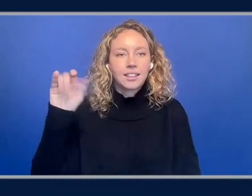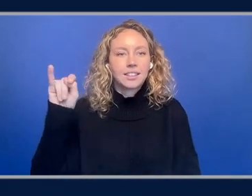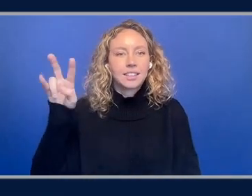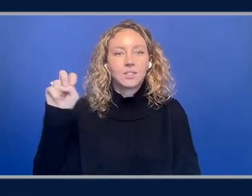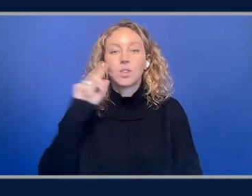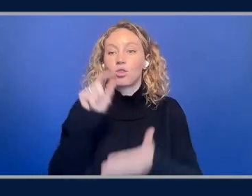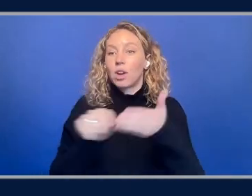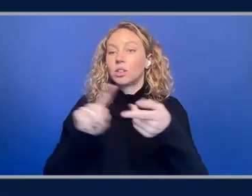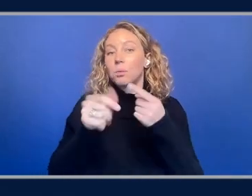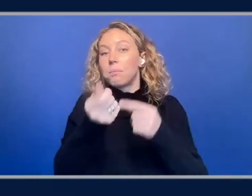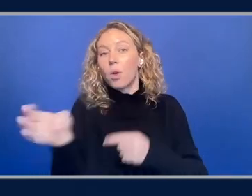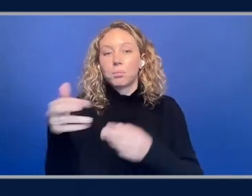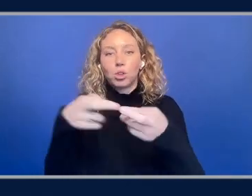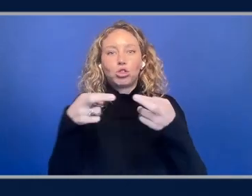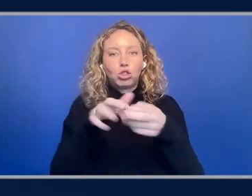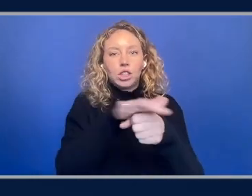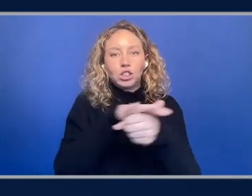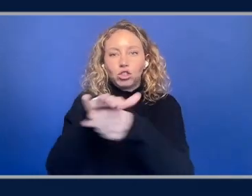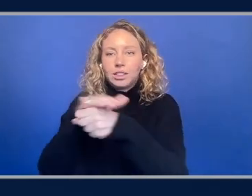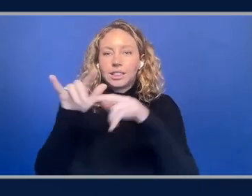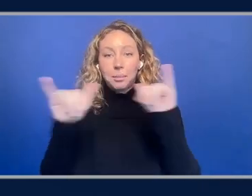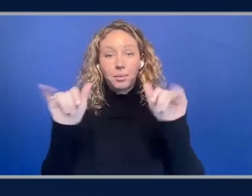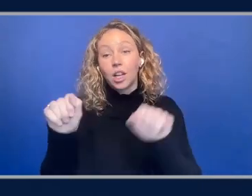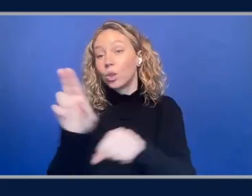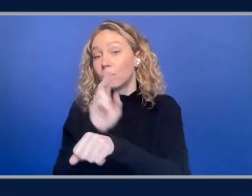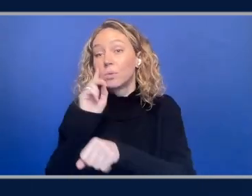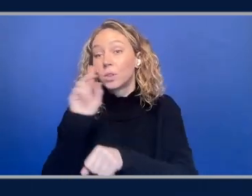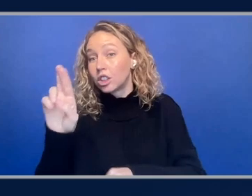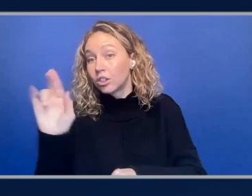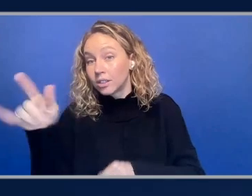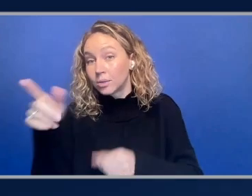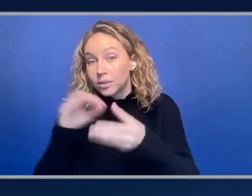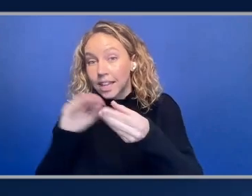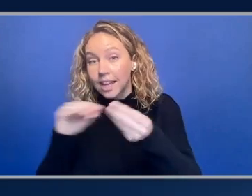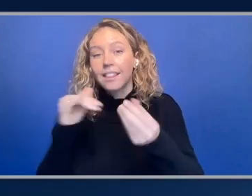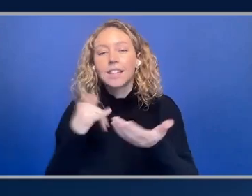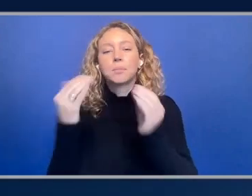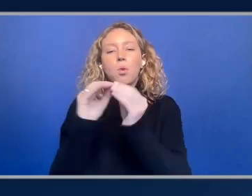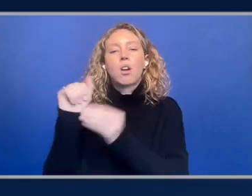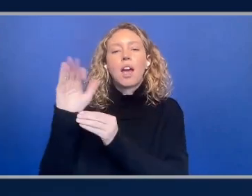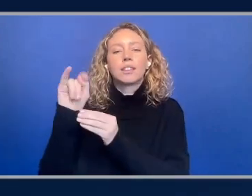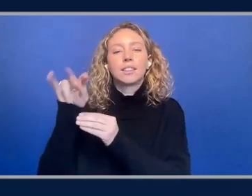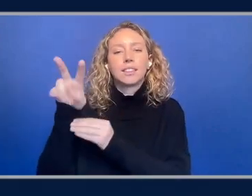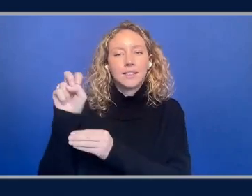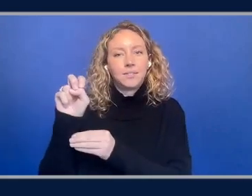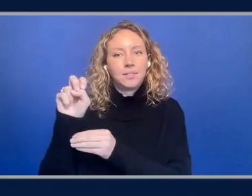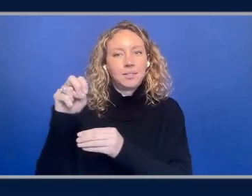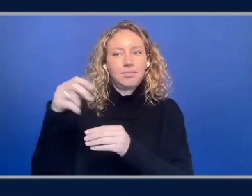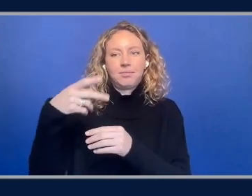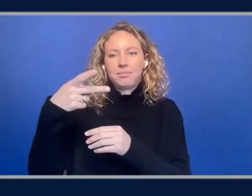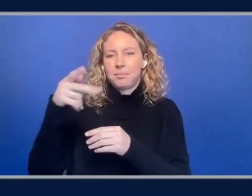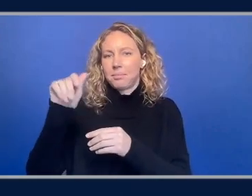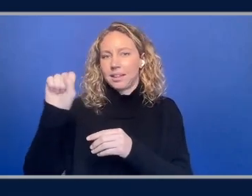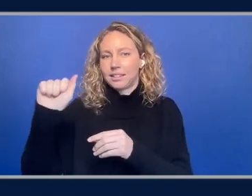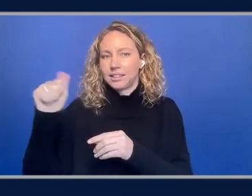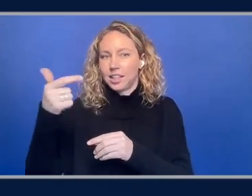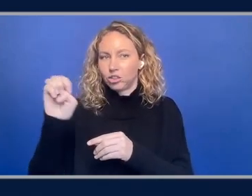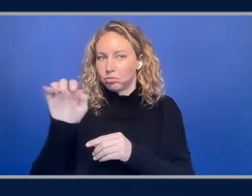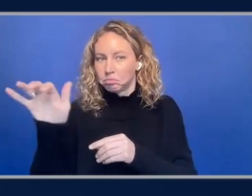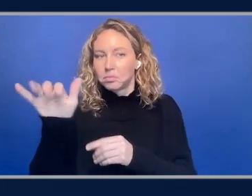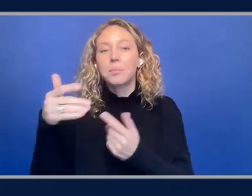once. So like you said, you can use it for DR, which is more really like an active-passive use case, but the fact that the region, the database is